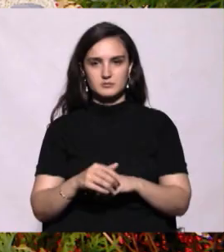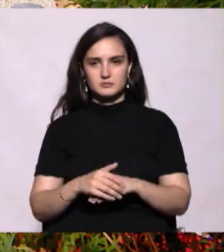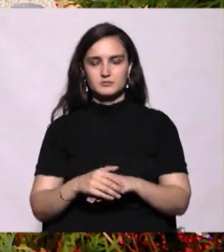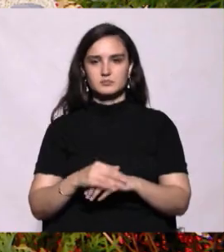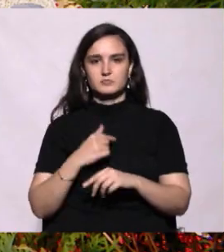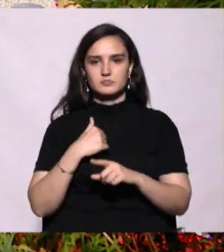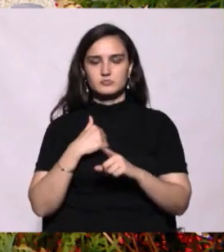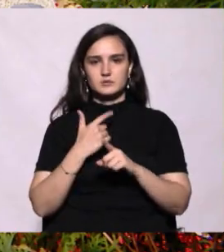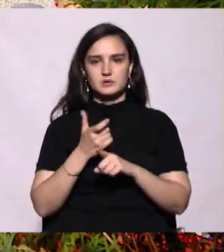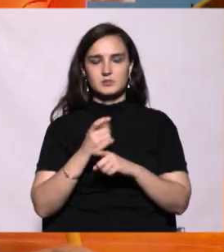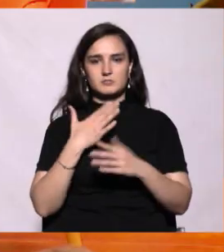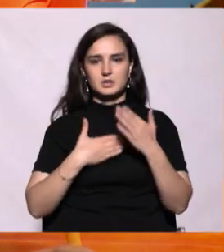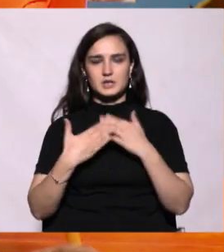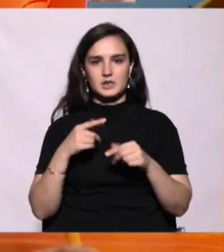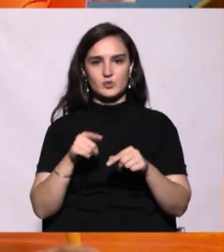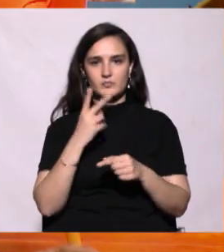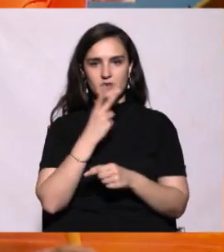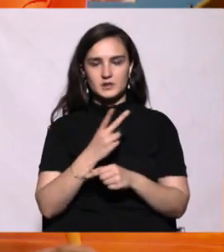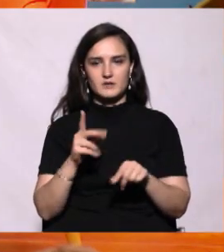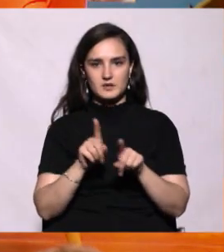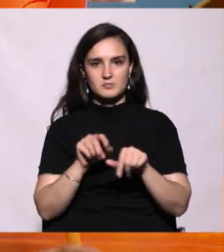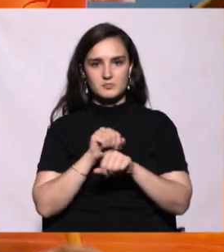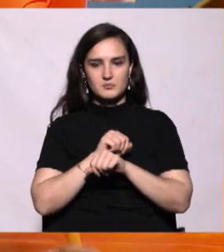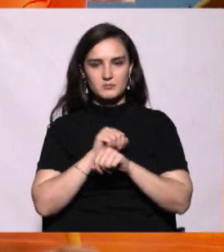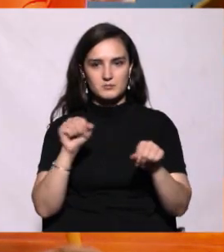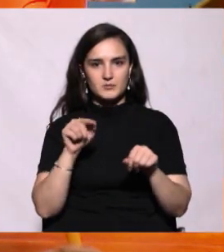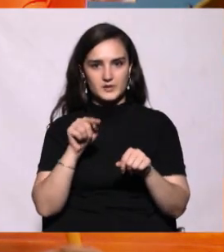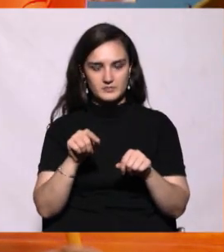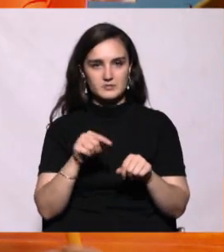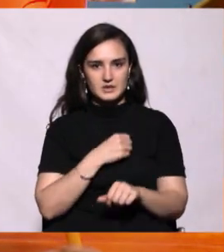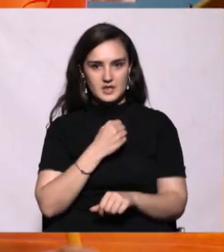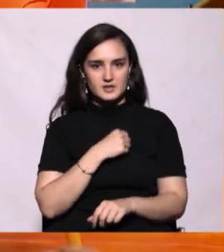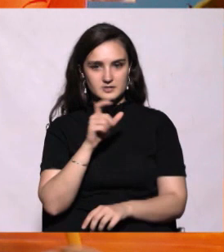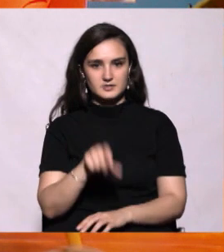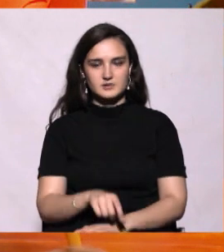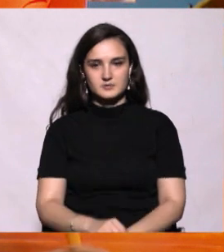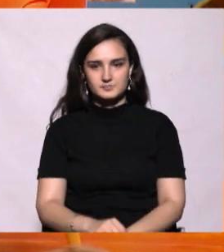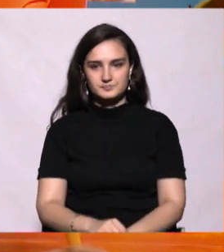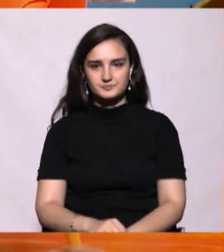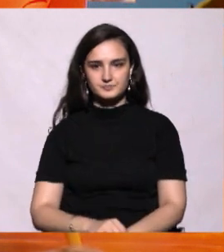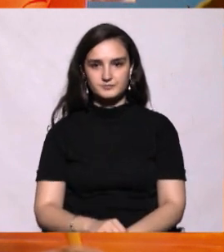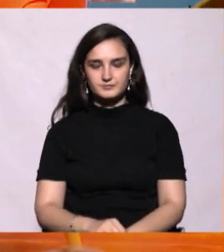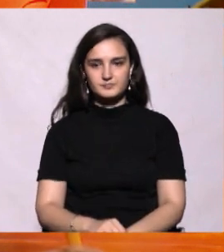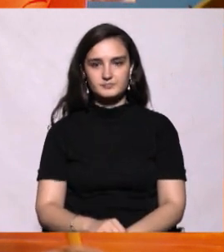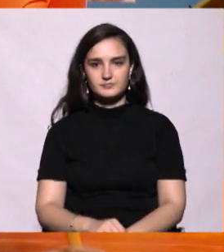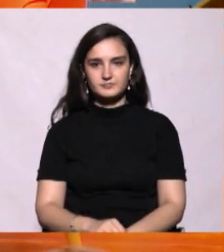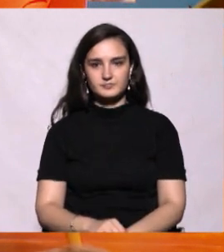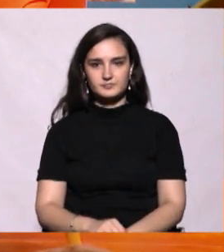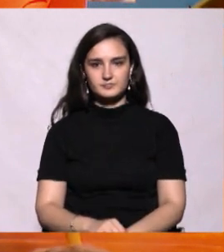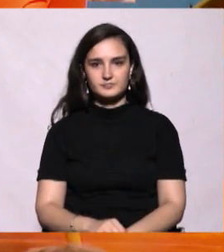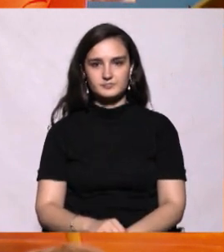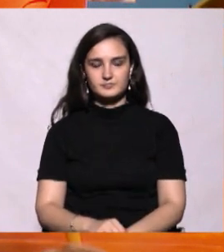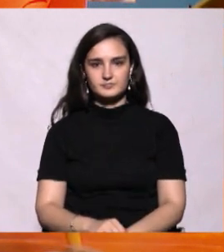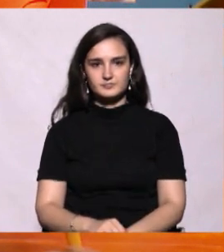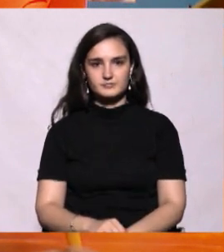be very happy to see these kind of brave knights, right, Mr. Darrell? We would. Of course. That's the beauty